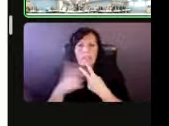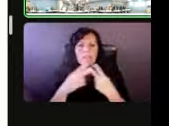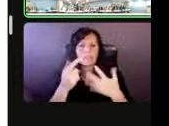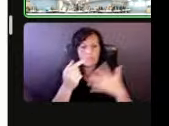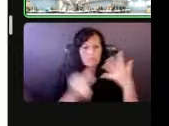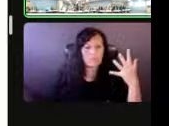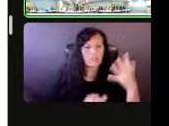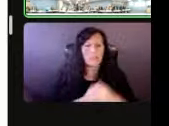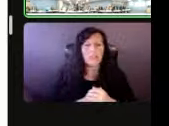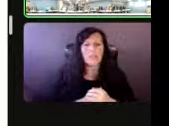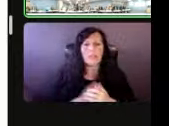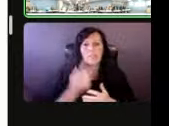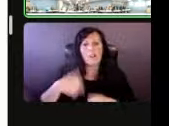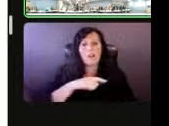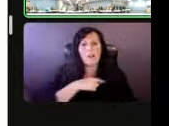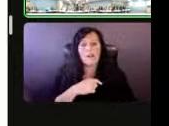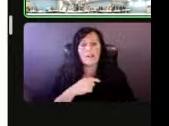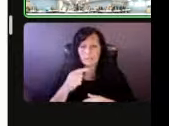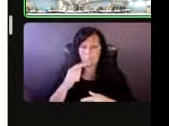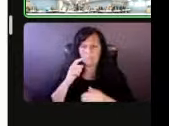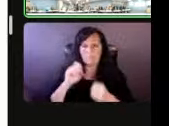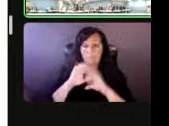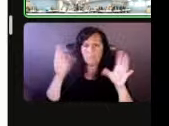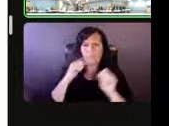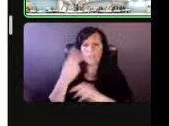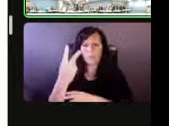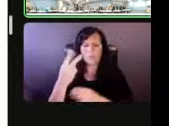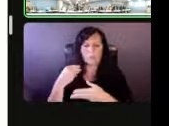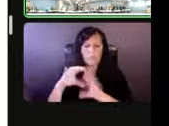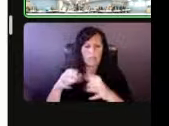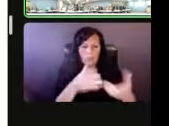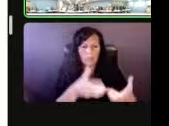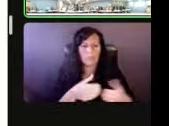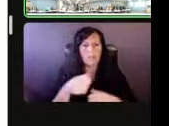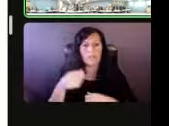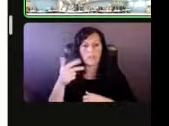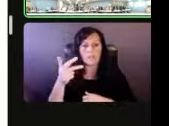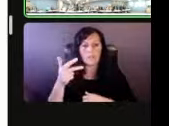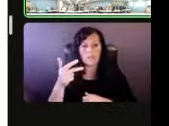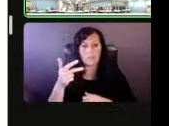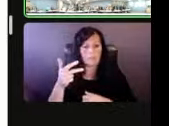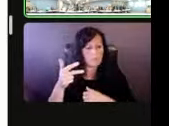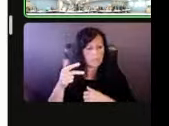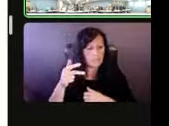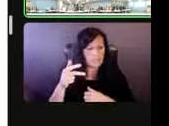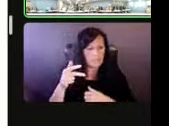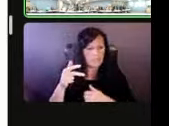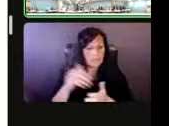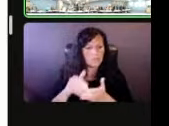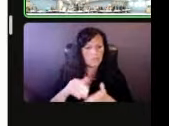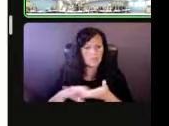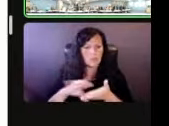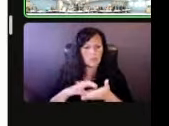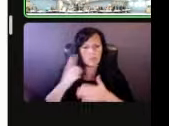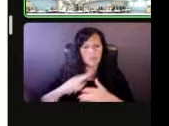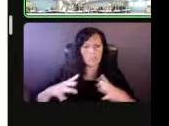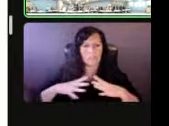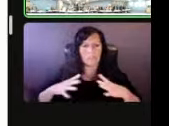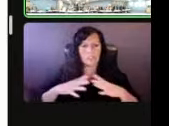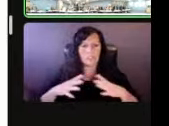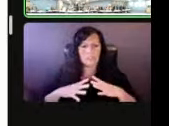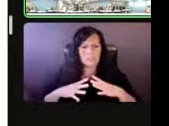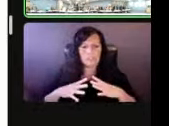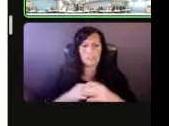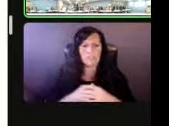two categories. One is we budget $3 million for contingency. We have to come to council to ask for it. But we